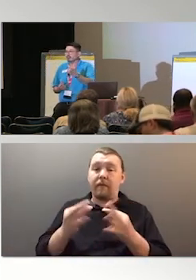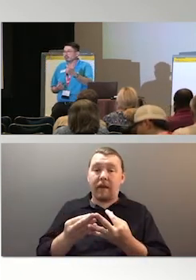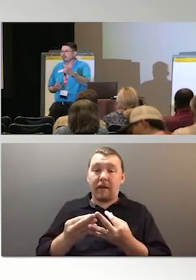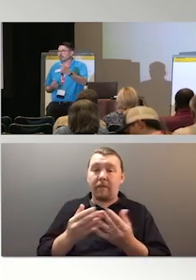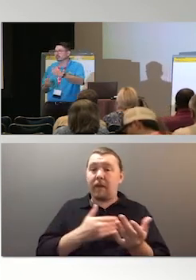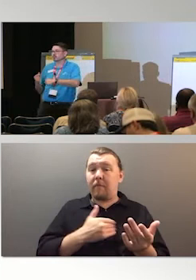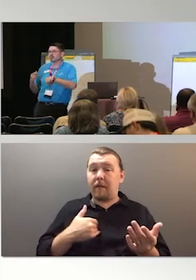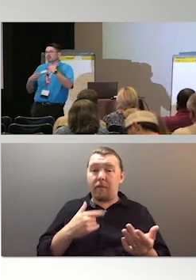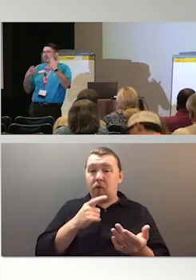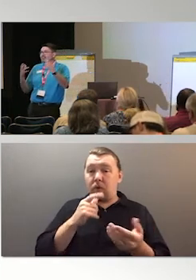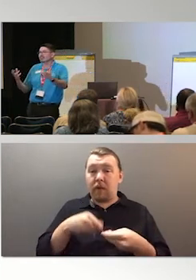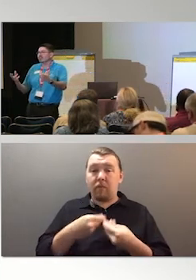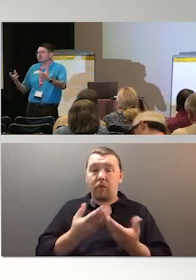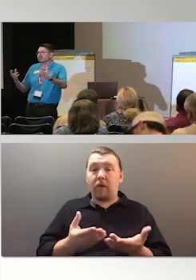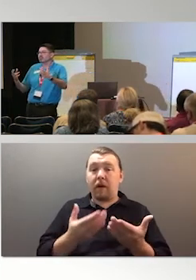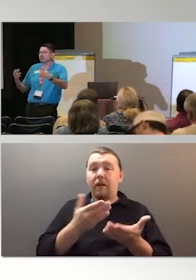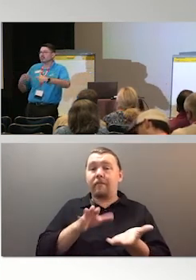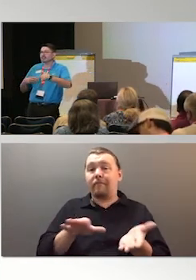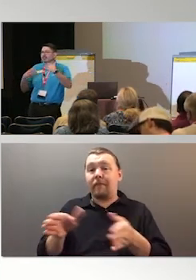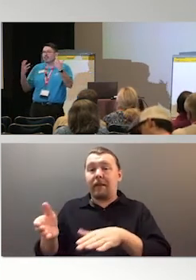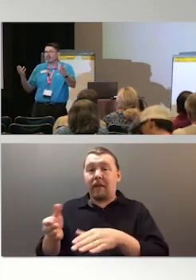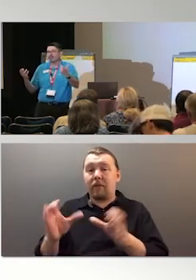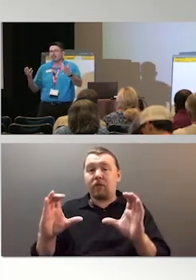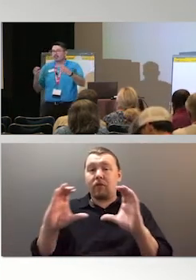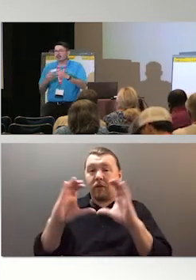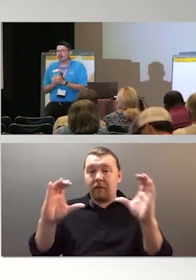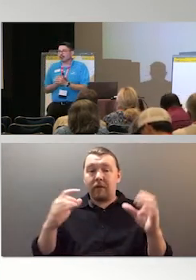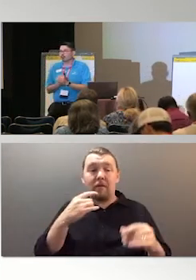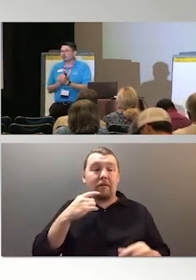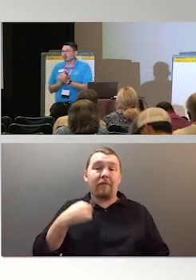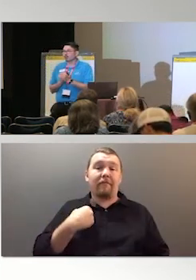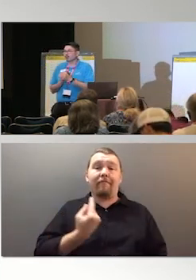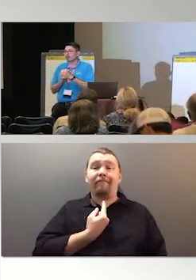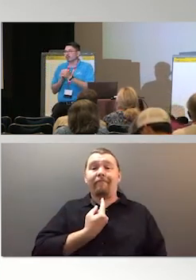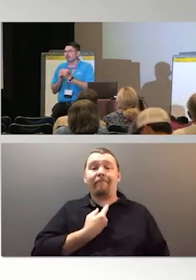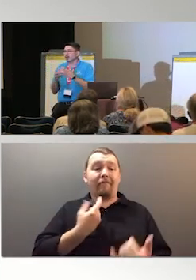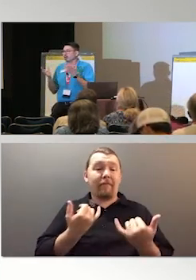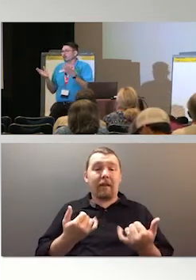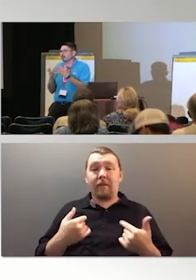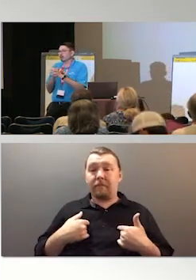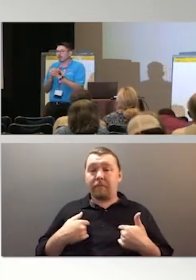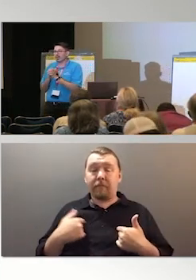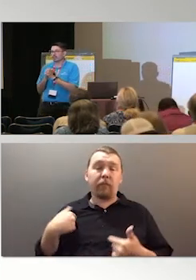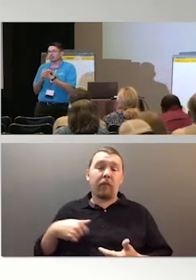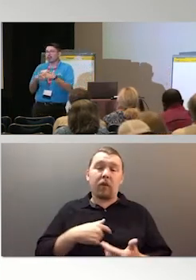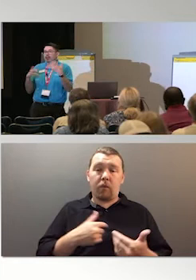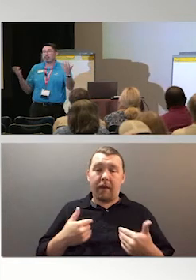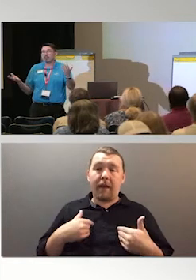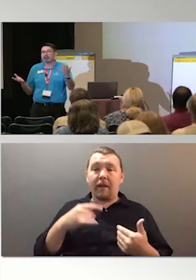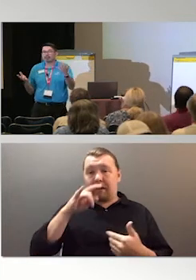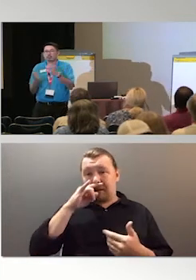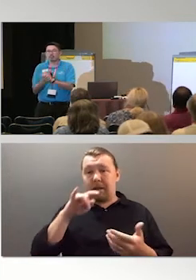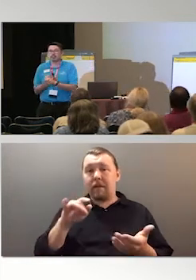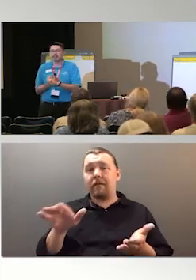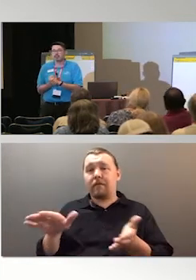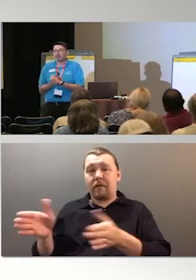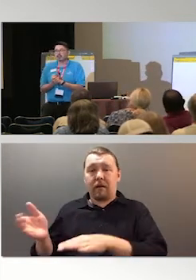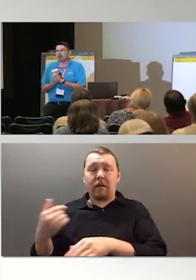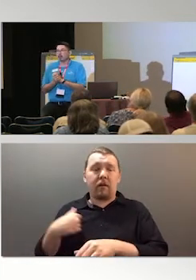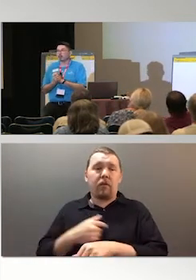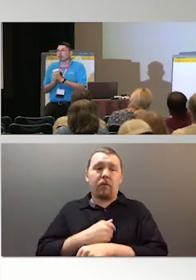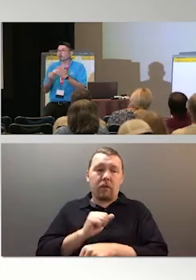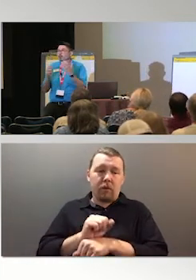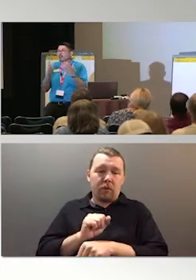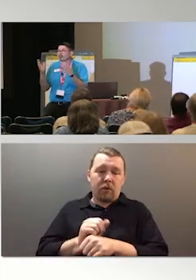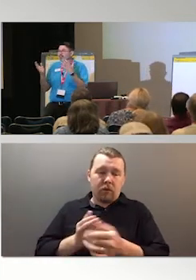family member that can provide a death certificate and saying, hey, I'm the only one. We had a child that passed away,